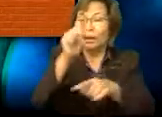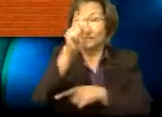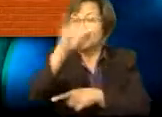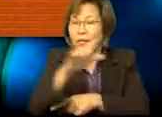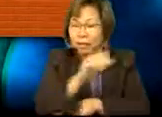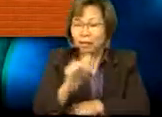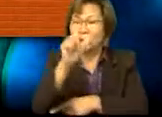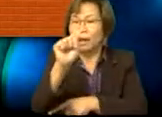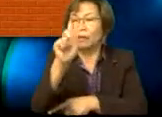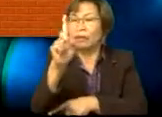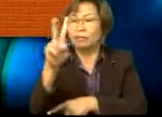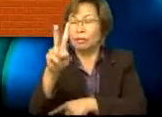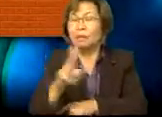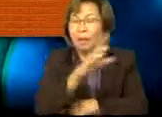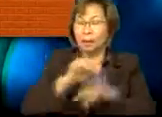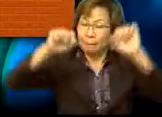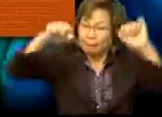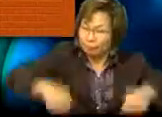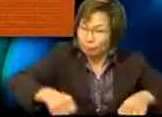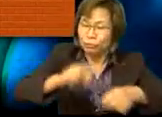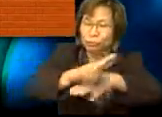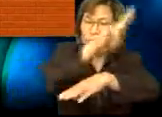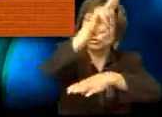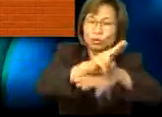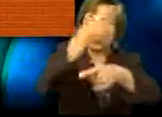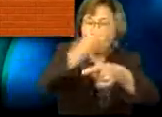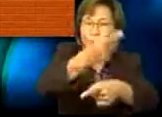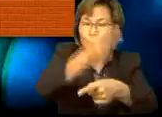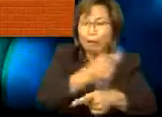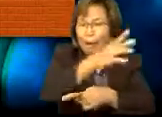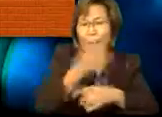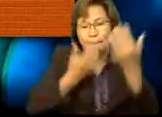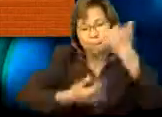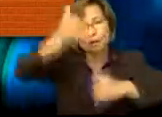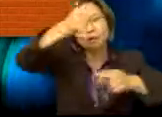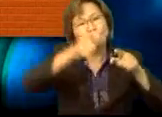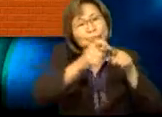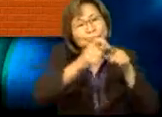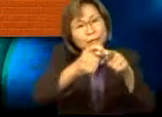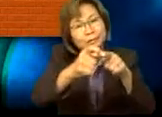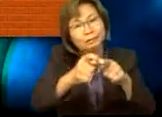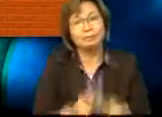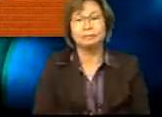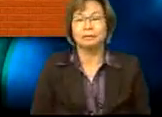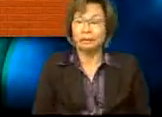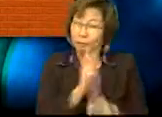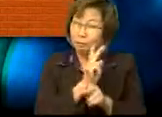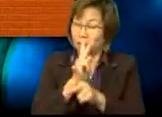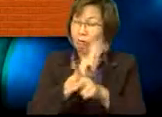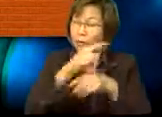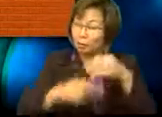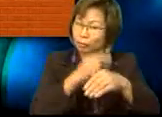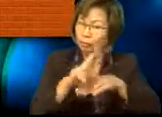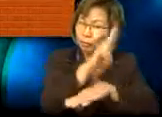to enable you to use the correct and best word. Be careful about using adjectives